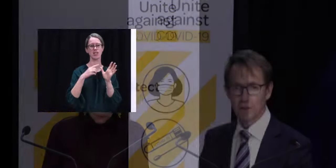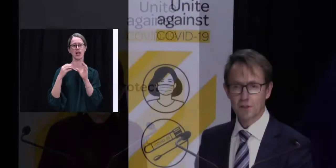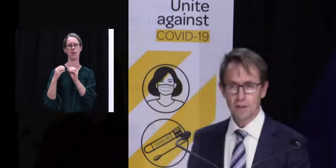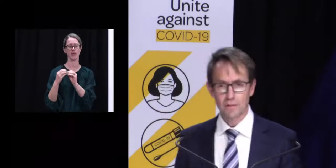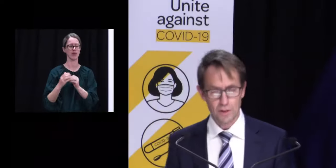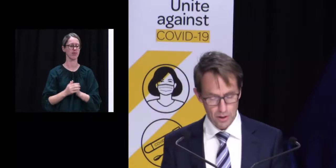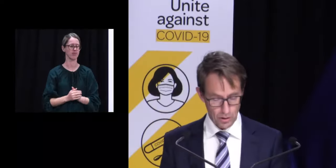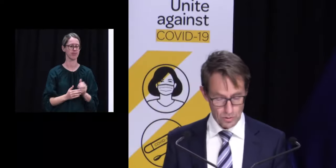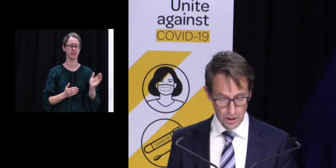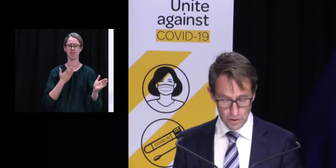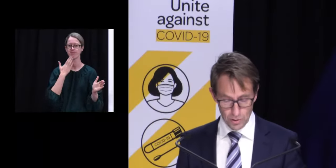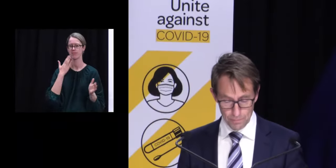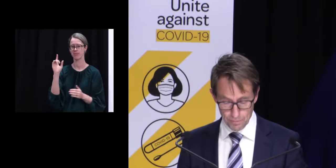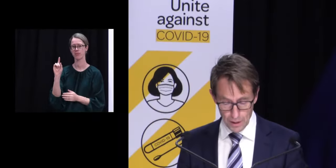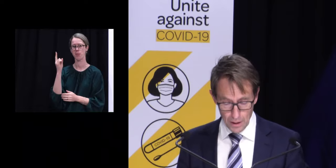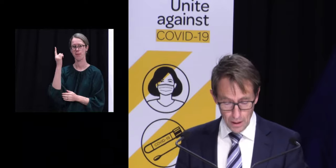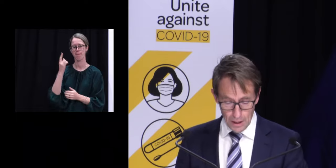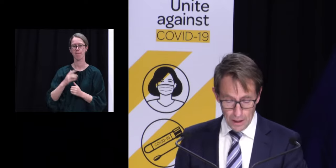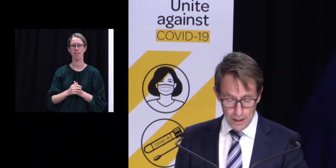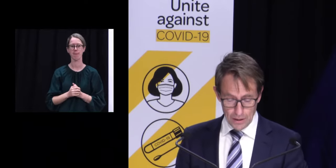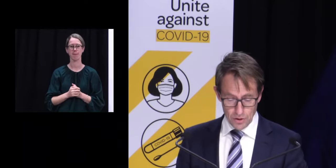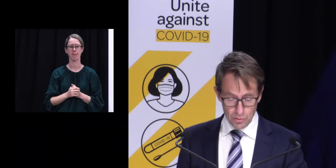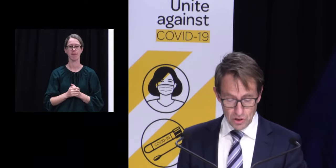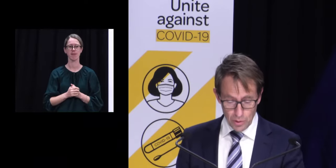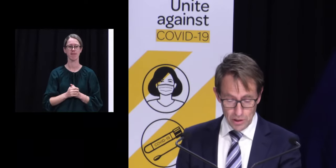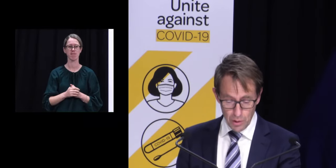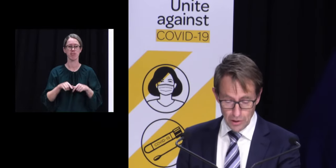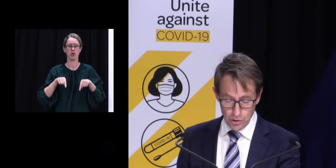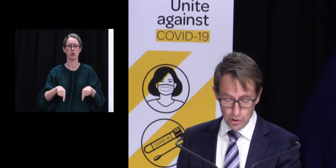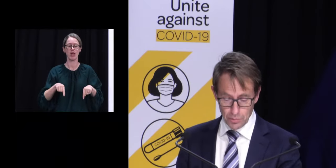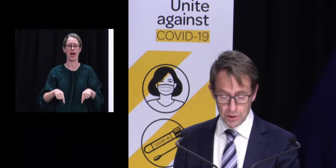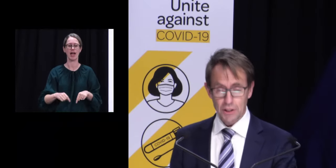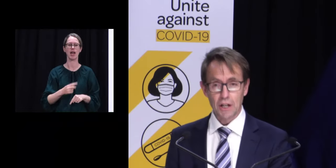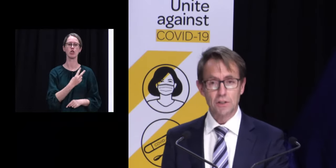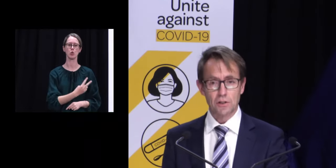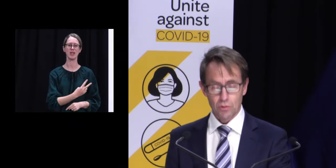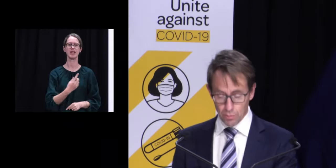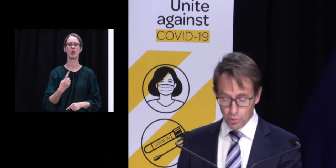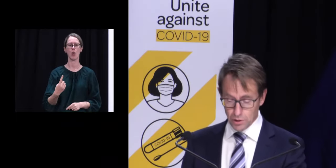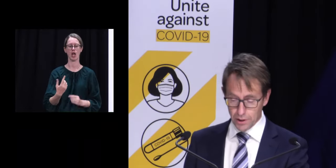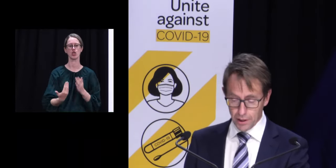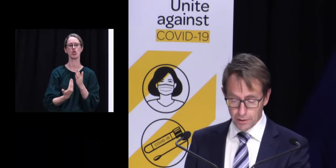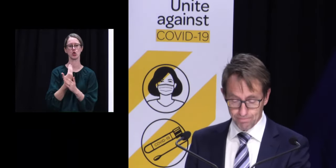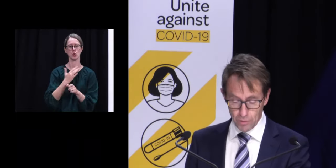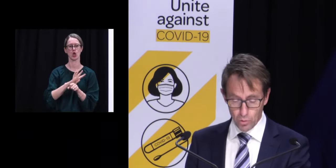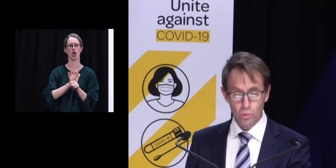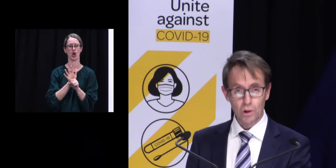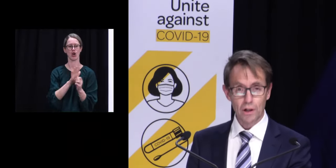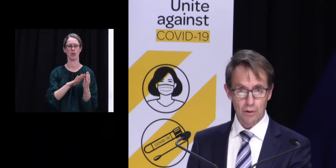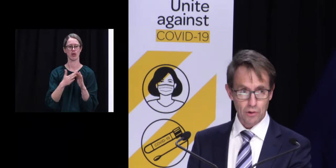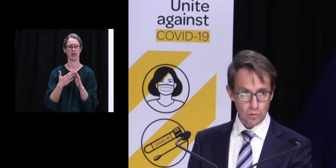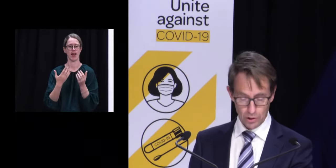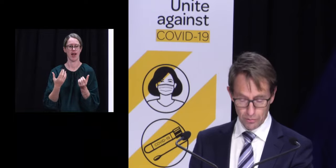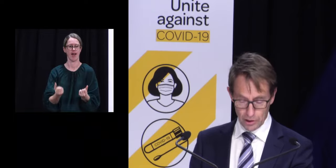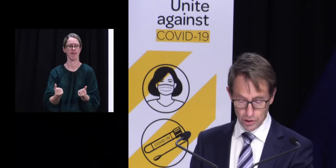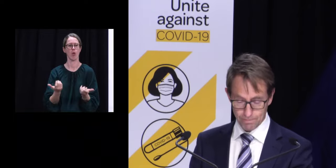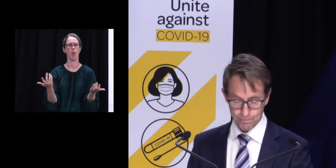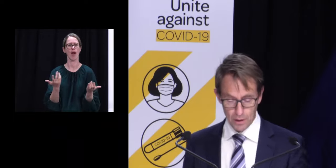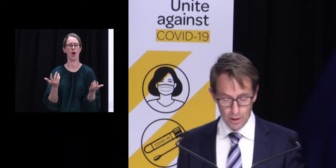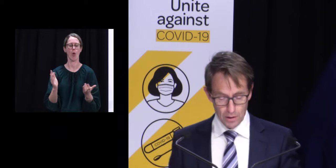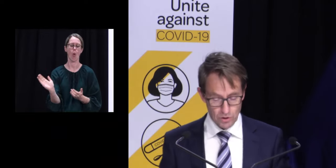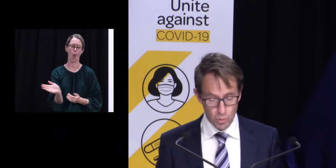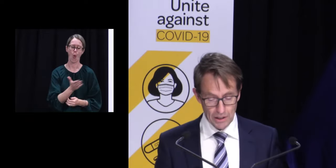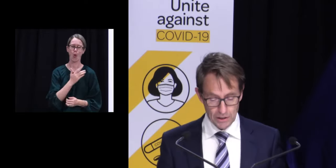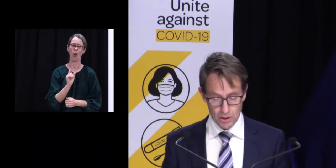Thank you, Prime Minister. Tēnā koutou katoa. So there are 21 new community cases to report today, all are in the Auckland region.